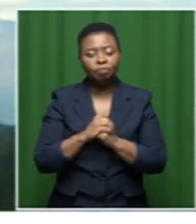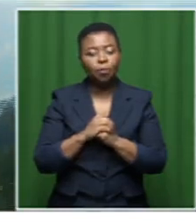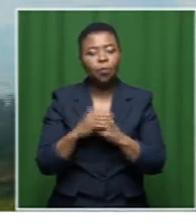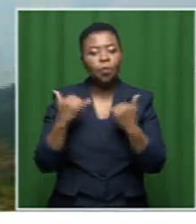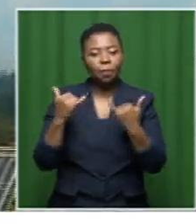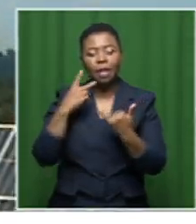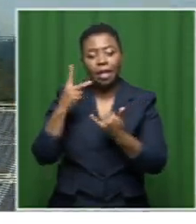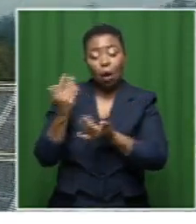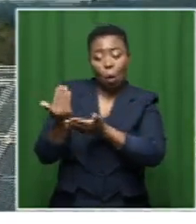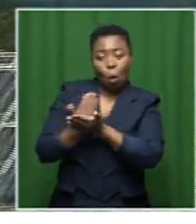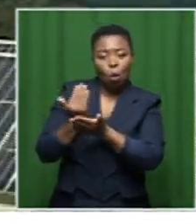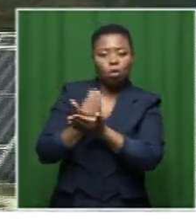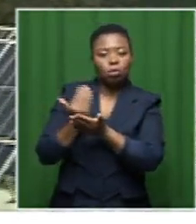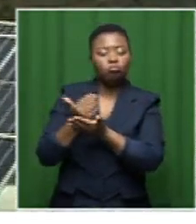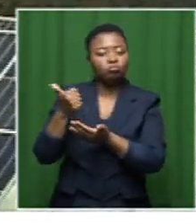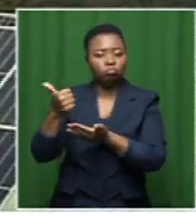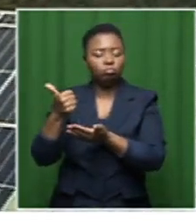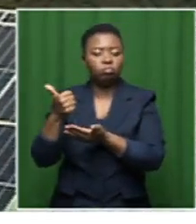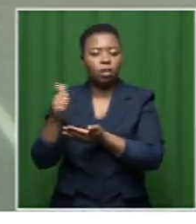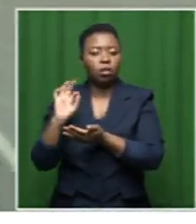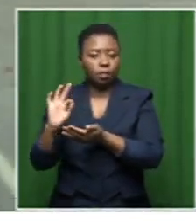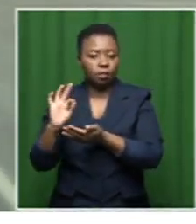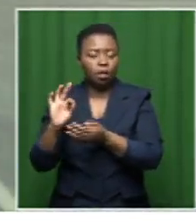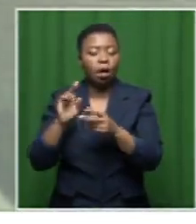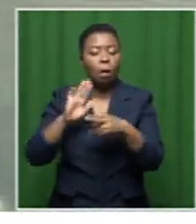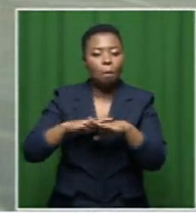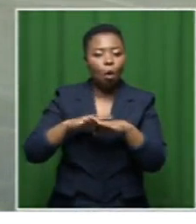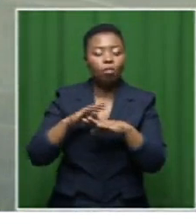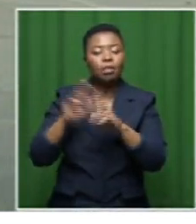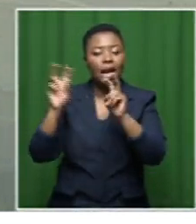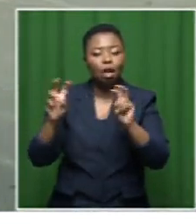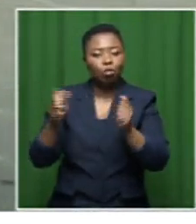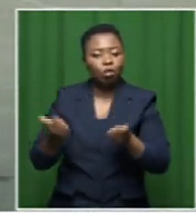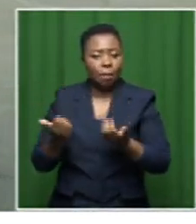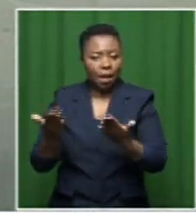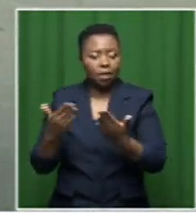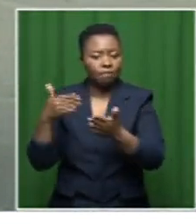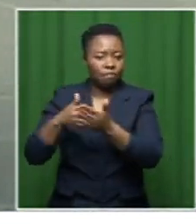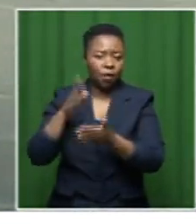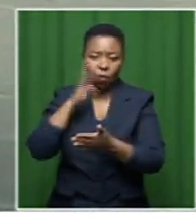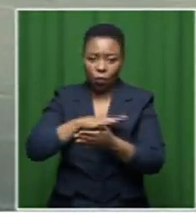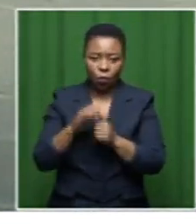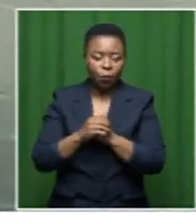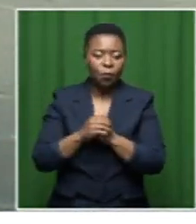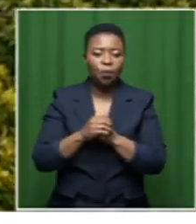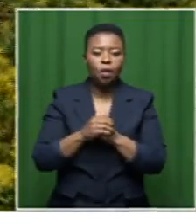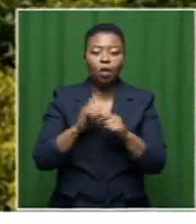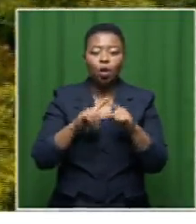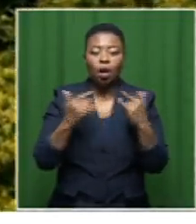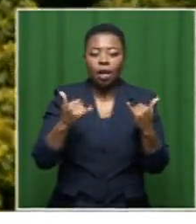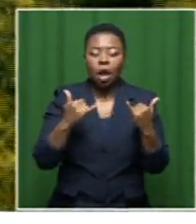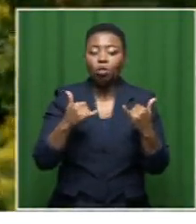seen as a cost-effective measure and a way to ensure uninterrupted power supply. The decision to unplug provisionally from the